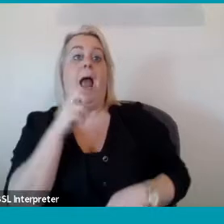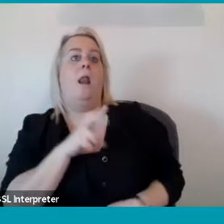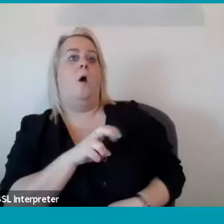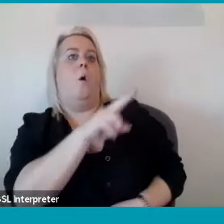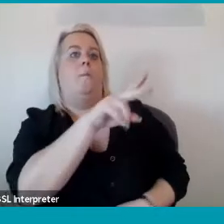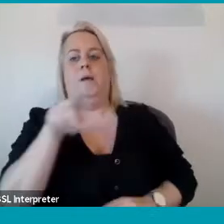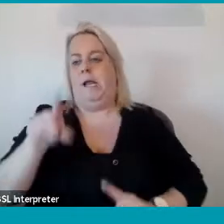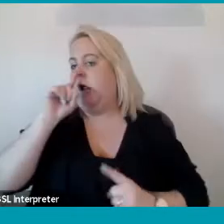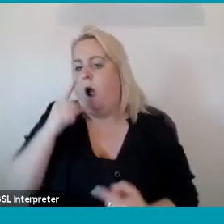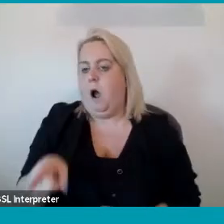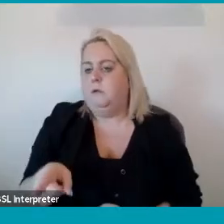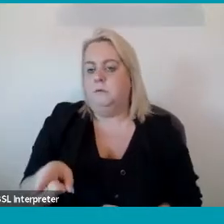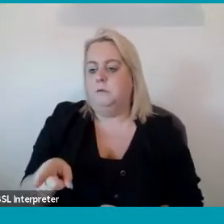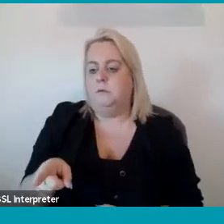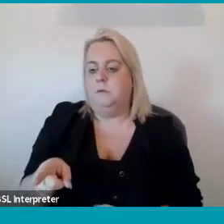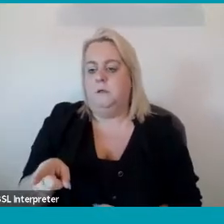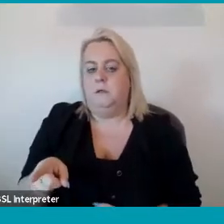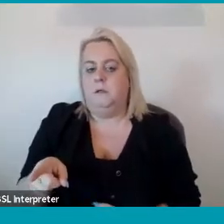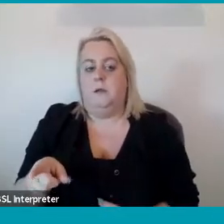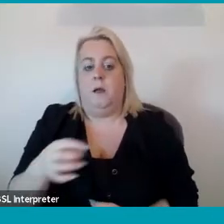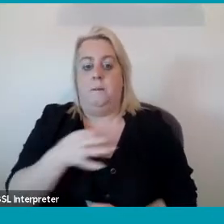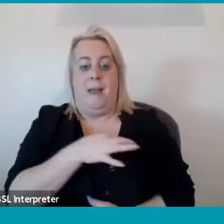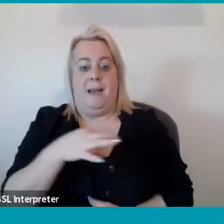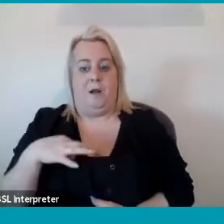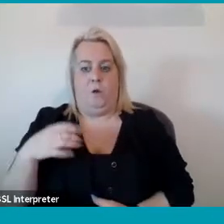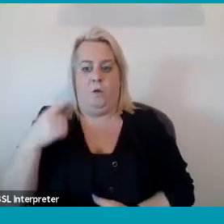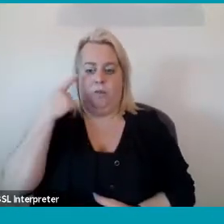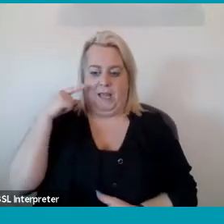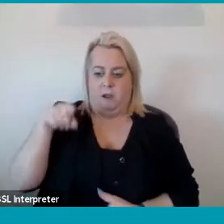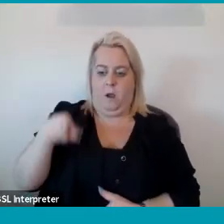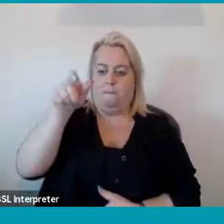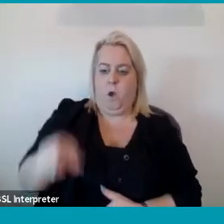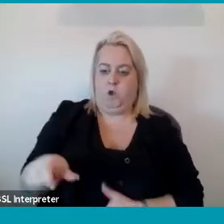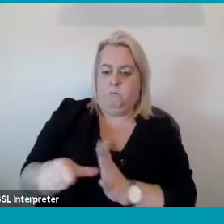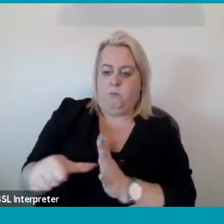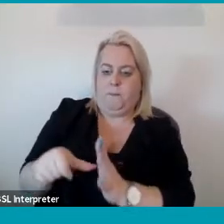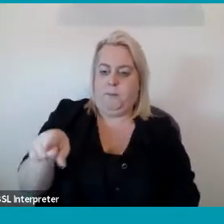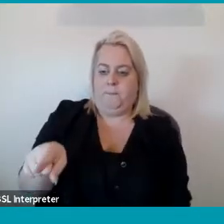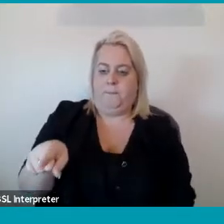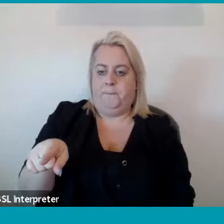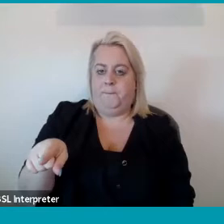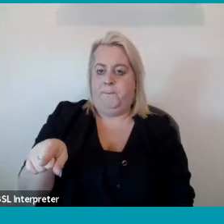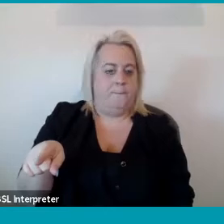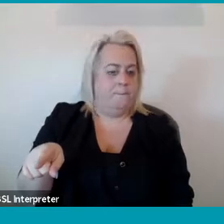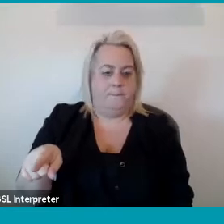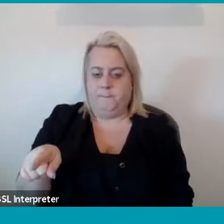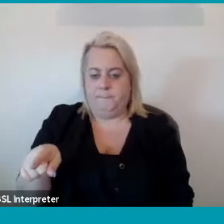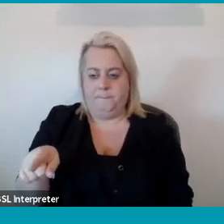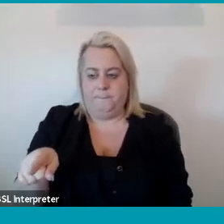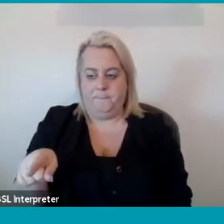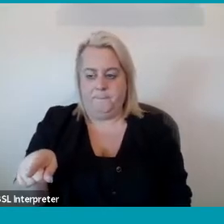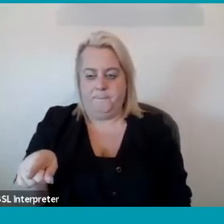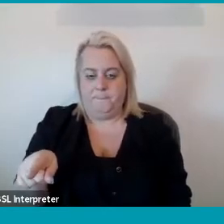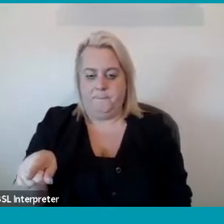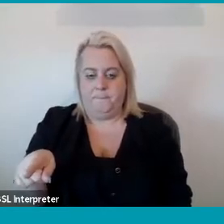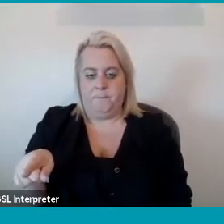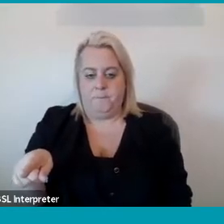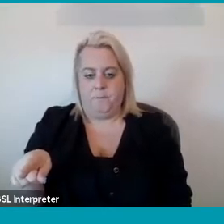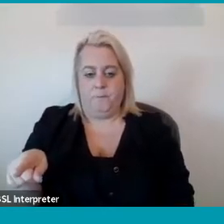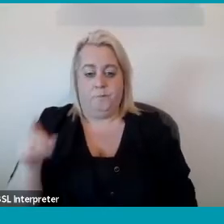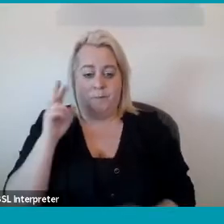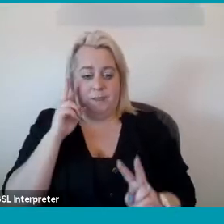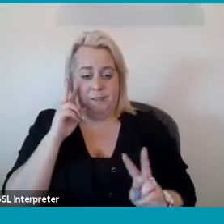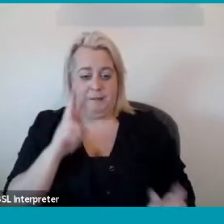model is to fix the problem, and the problem is seen as the person. Now, as you can probably see, there's a